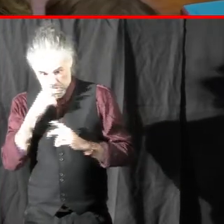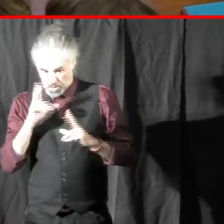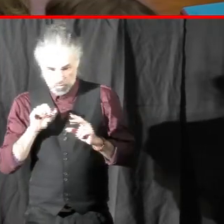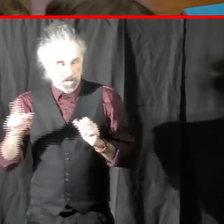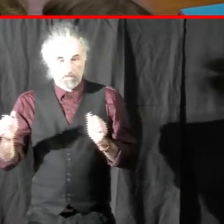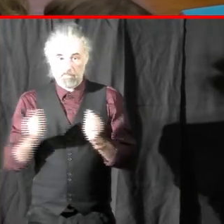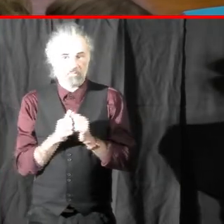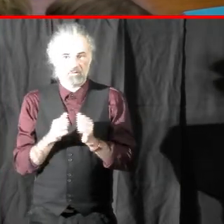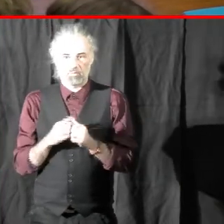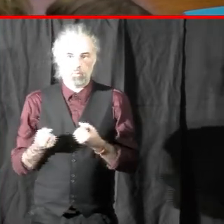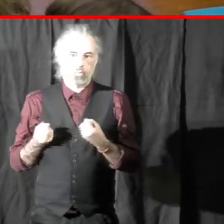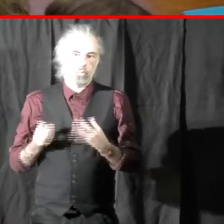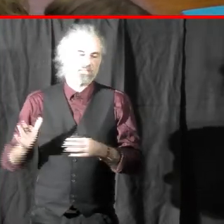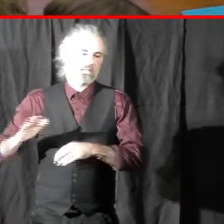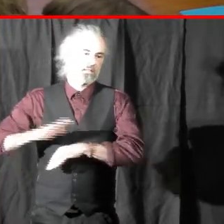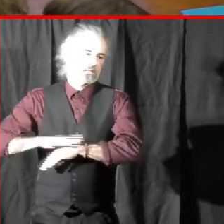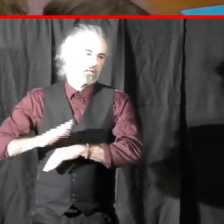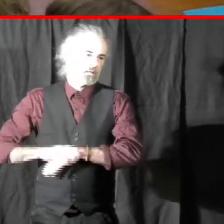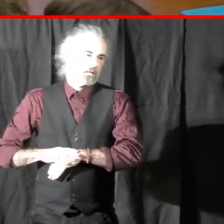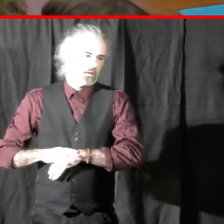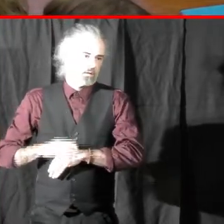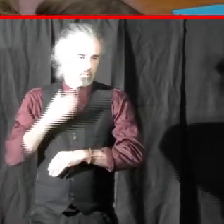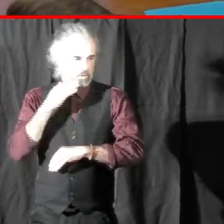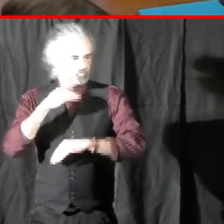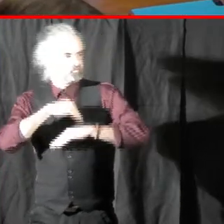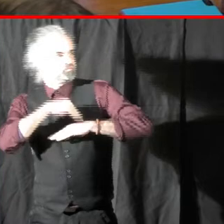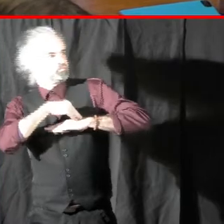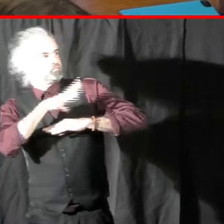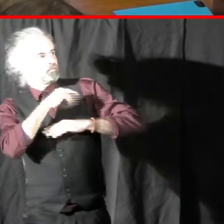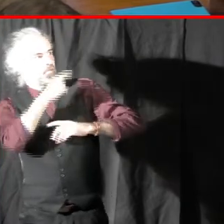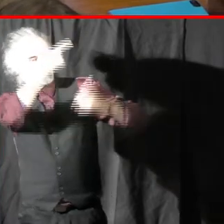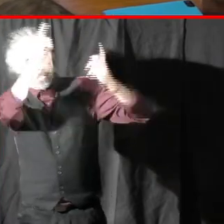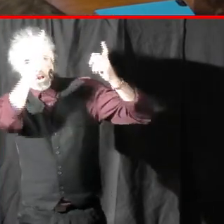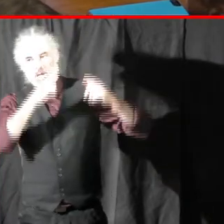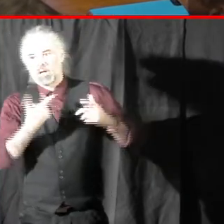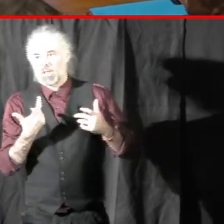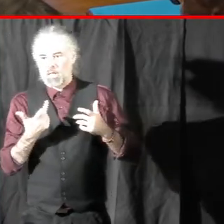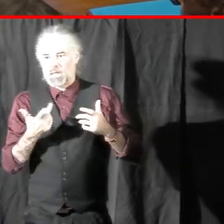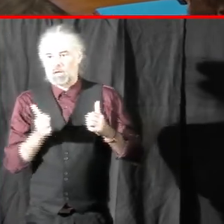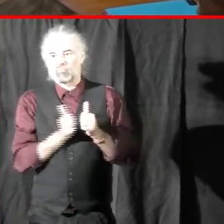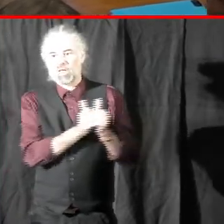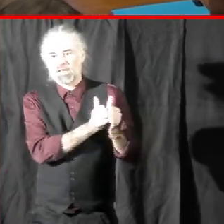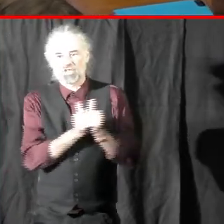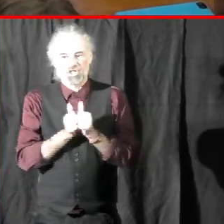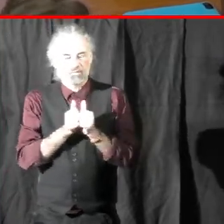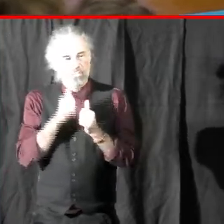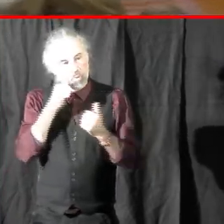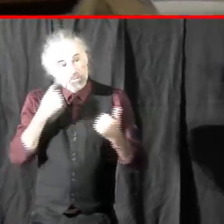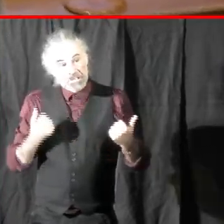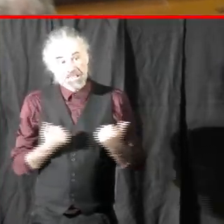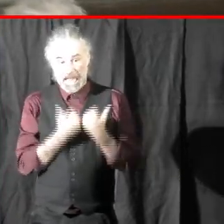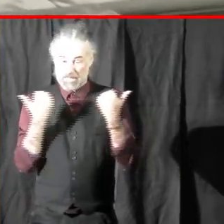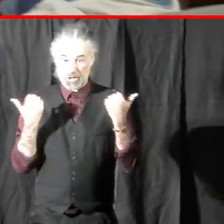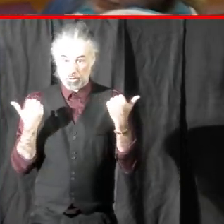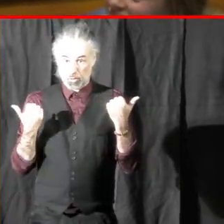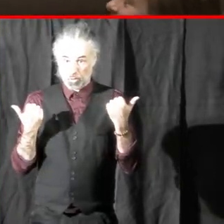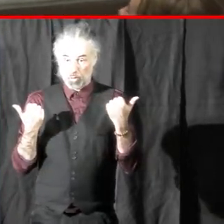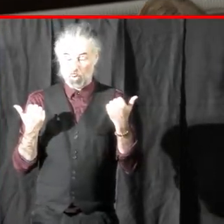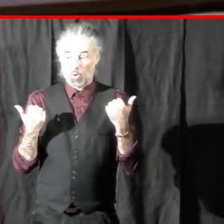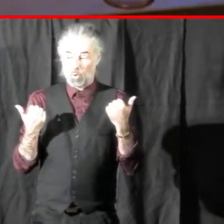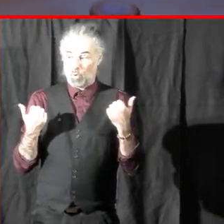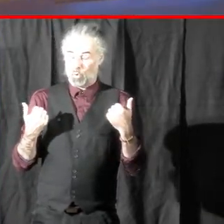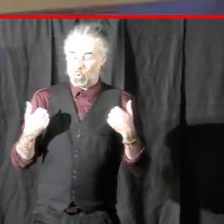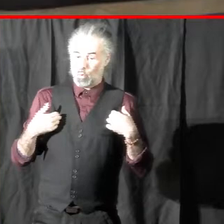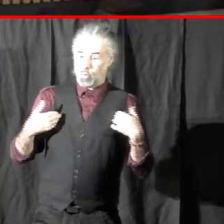just wasted their time. They're going to get in trouble from their editor, and that relationship will be damaged. Ba-bow.